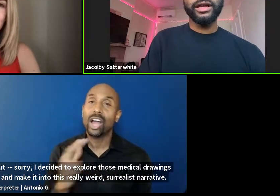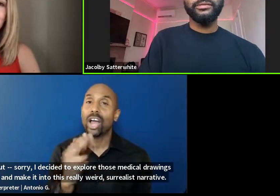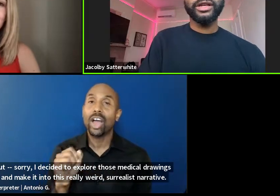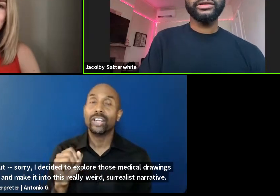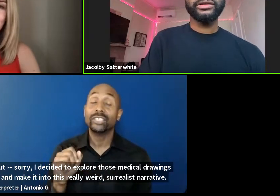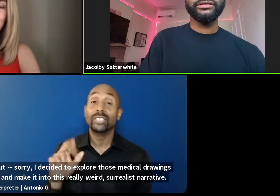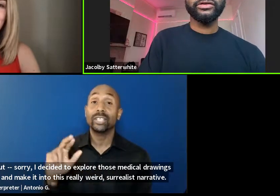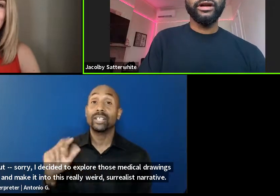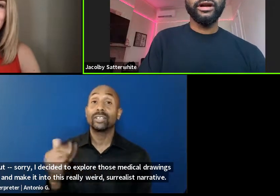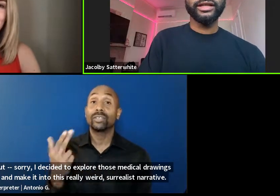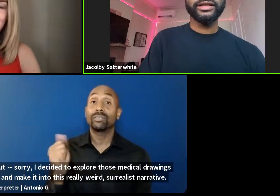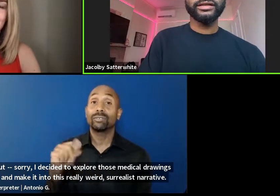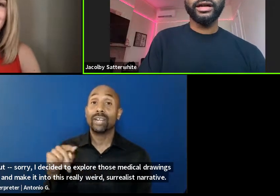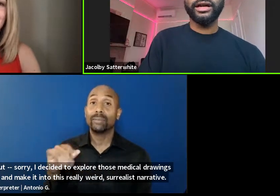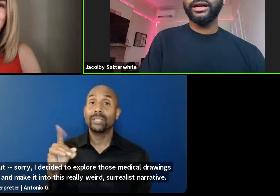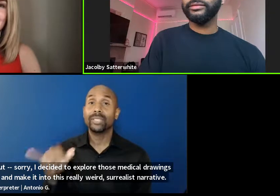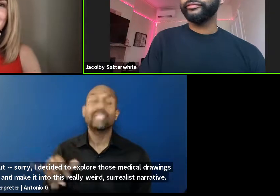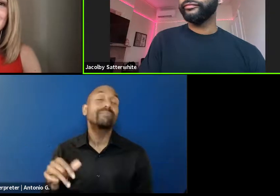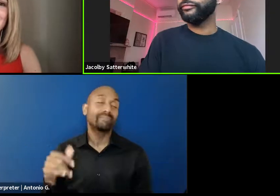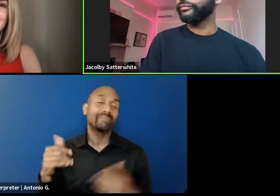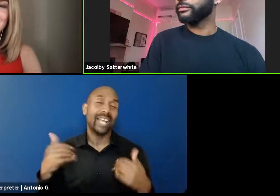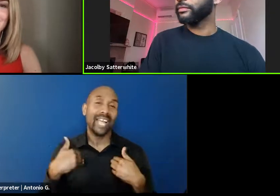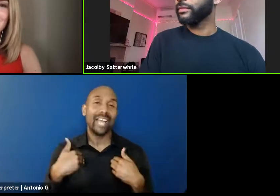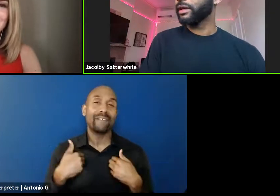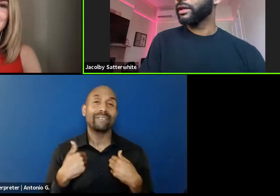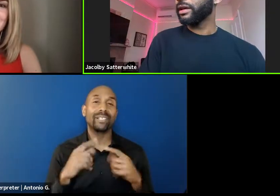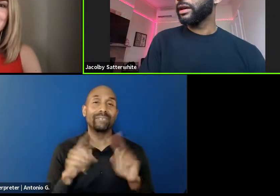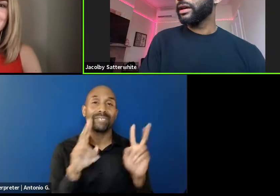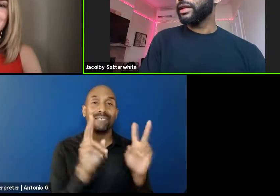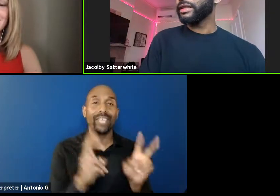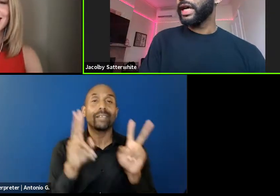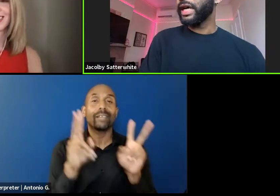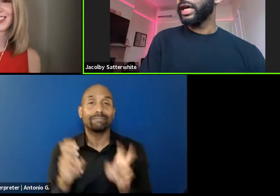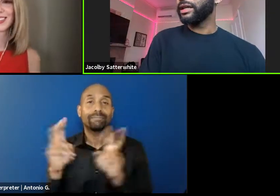culture, medicinal drawings,